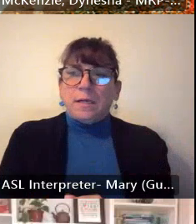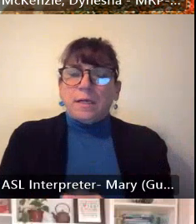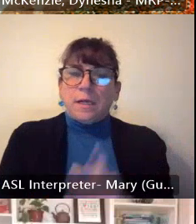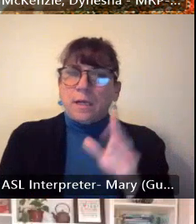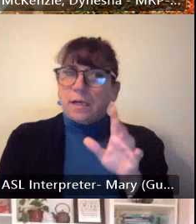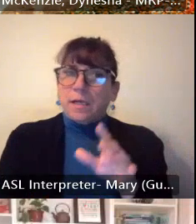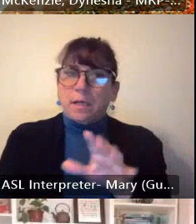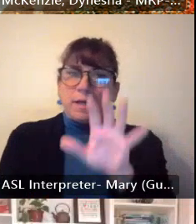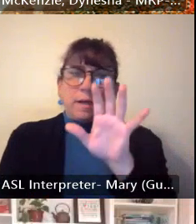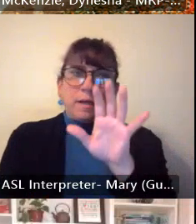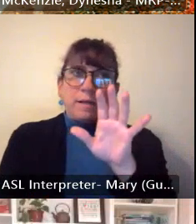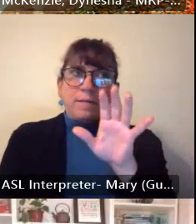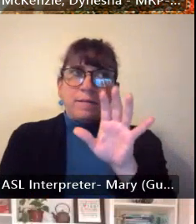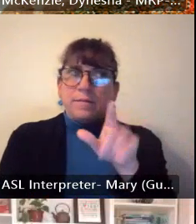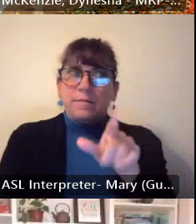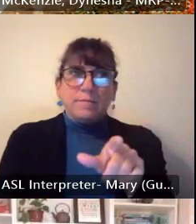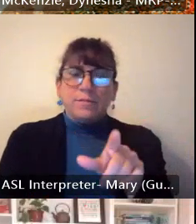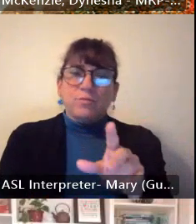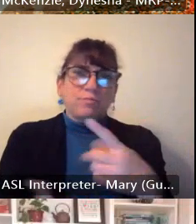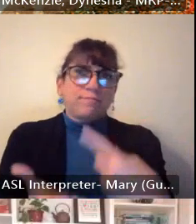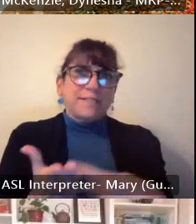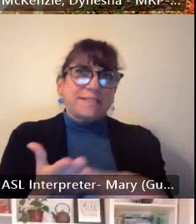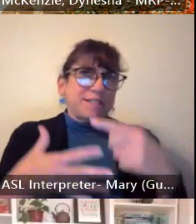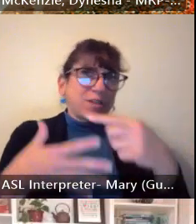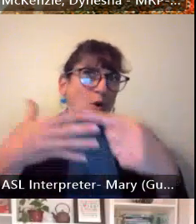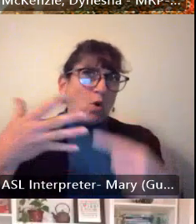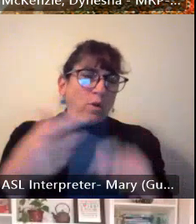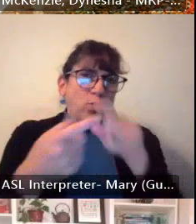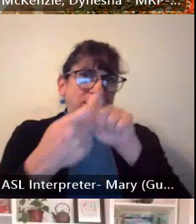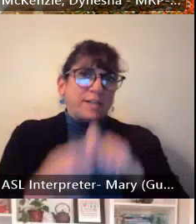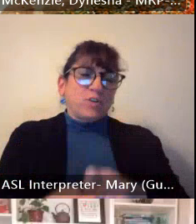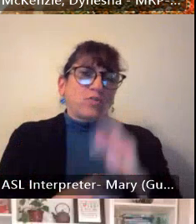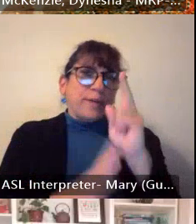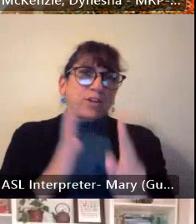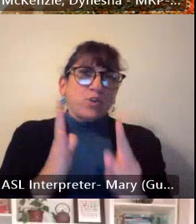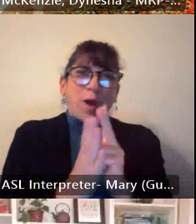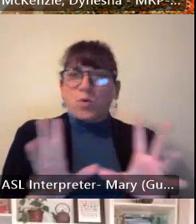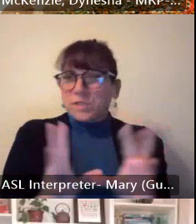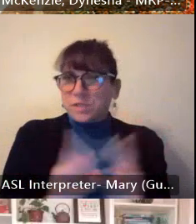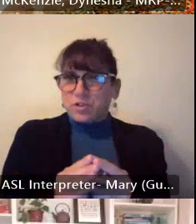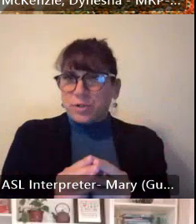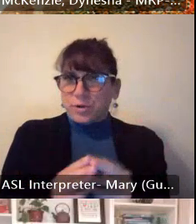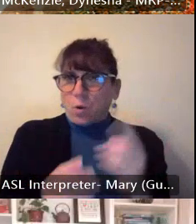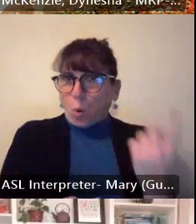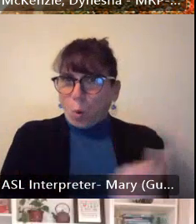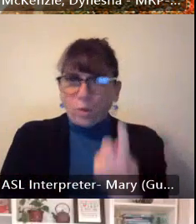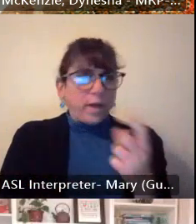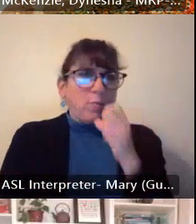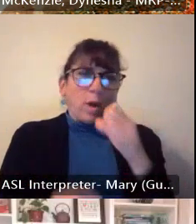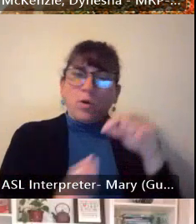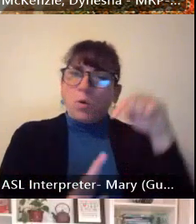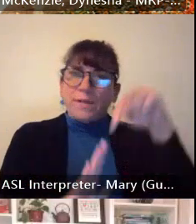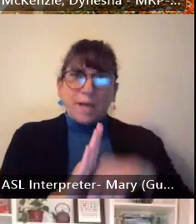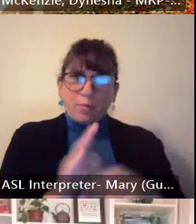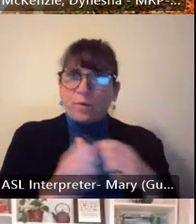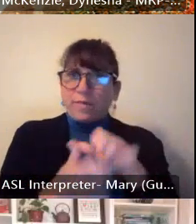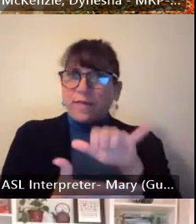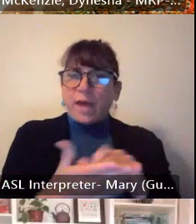That session to talk about all of the details would be another 2-hour session alone. So I'm not going to go into that, but just know